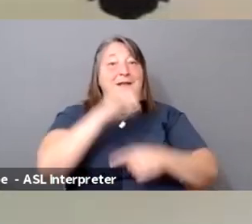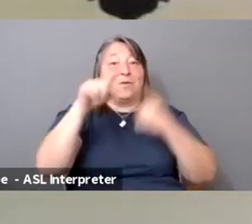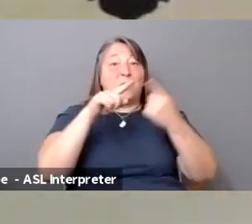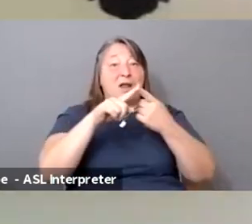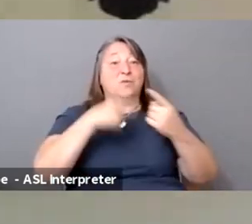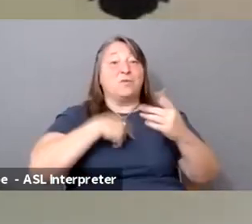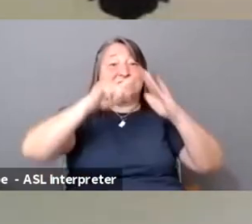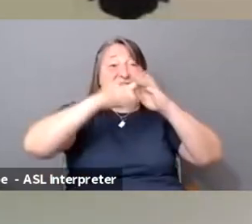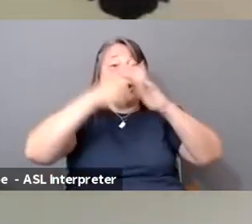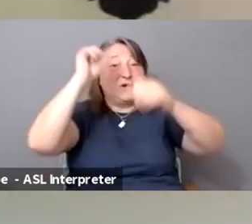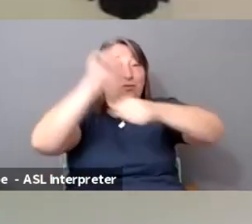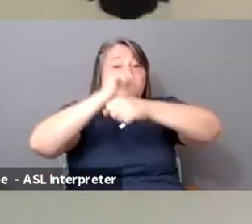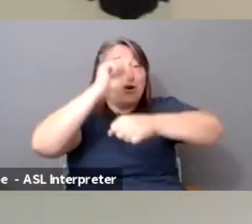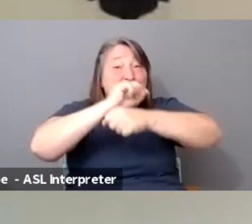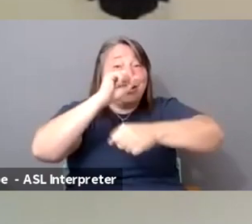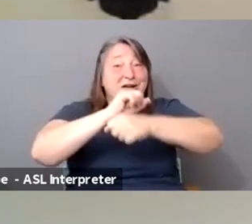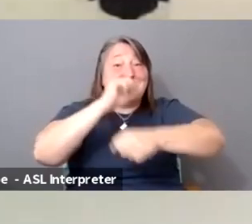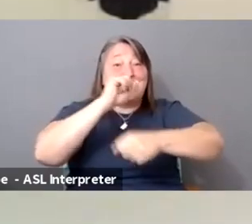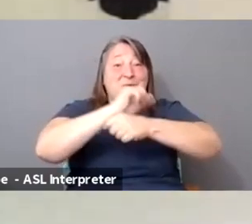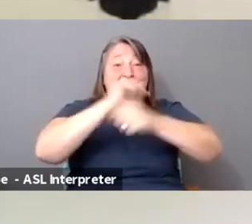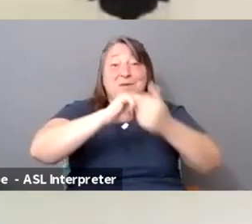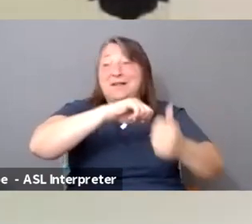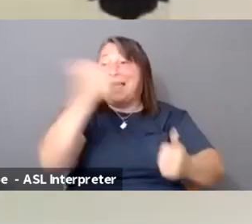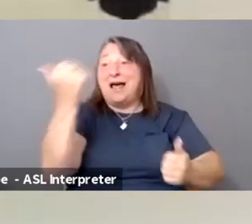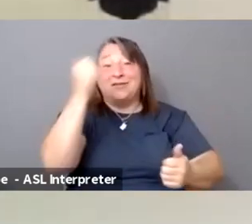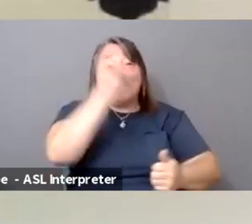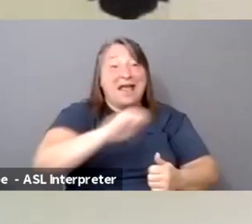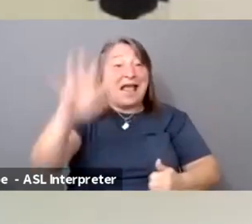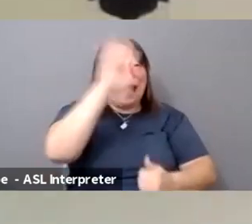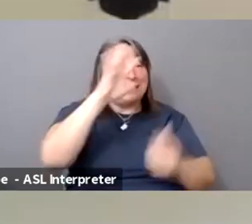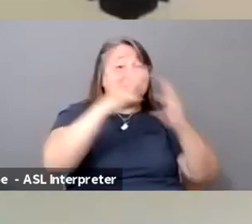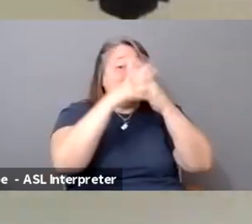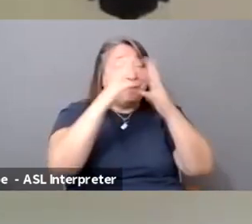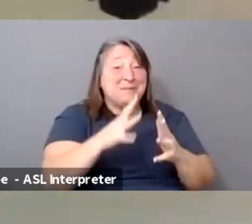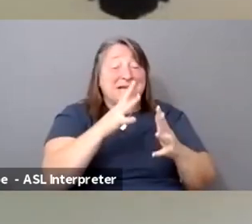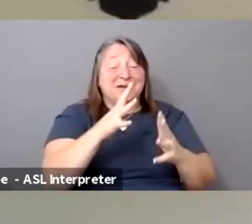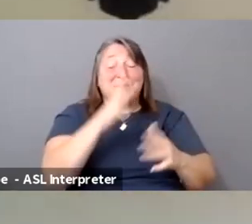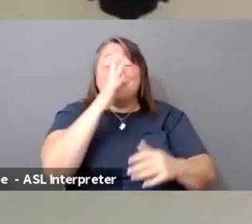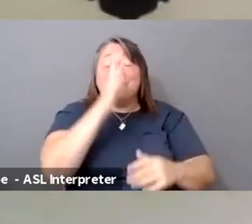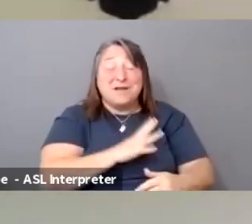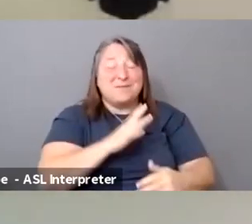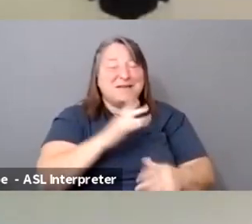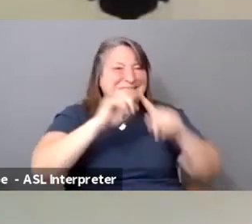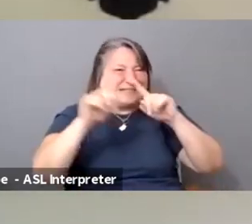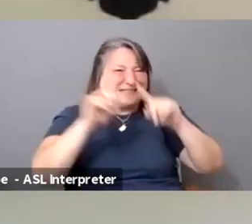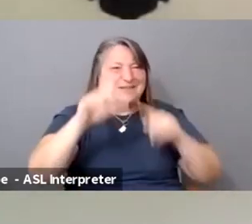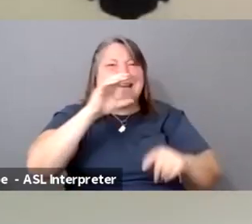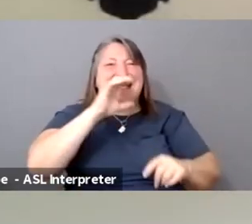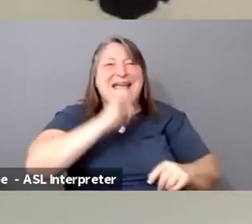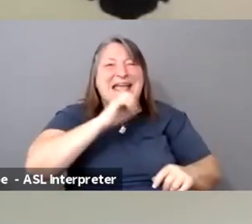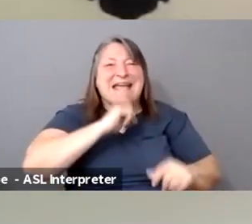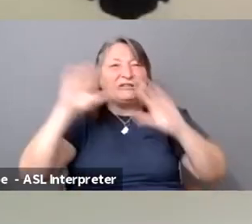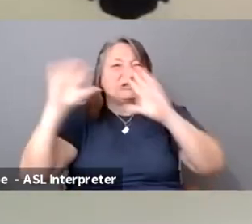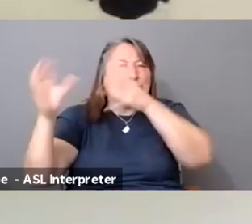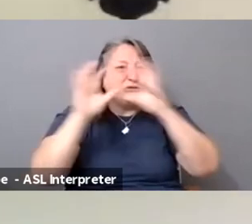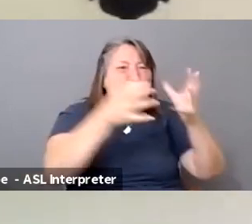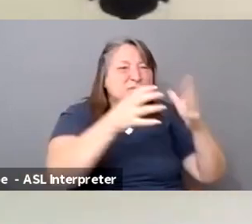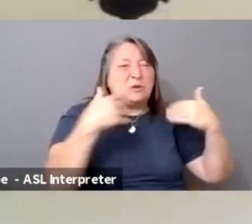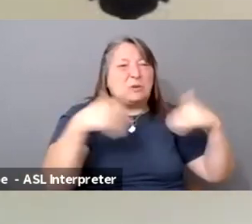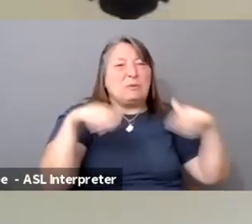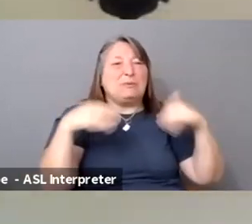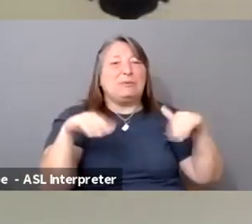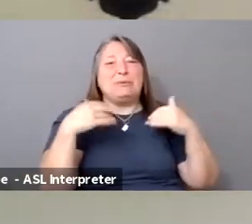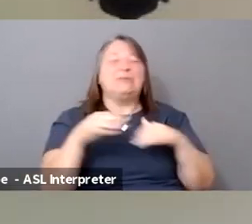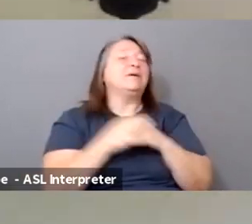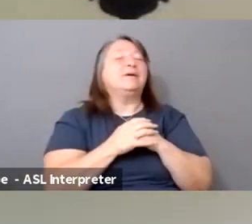working with all other Asian American women of all ages, and you know, at the time,